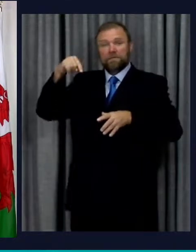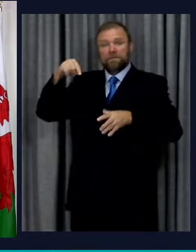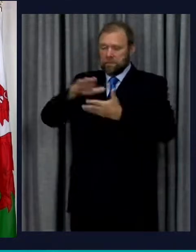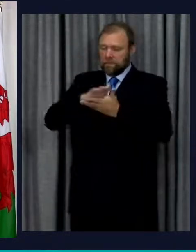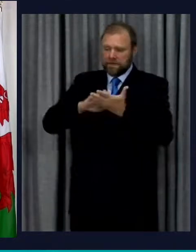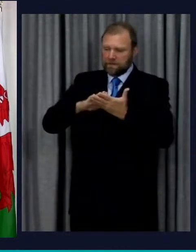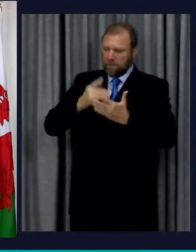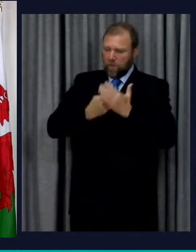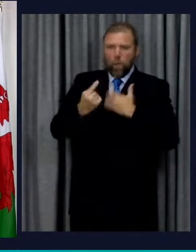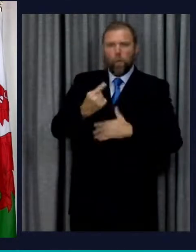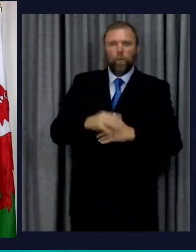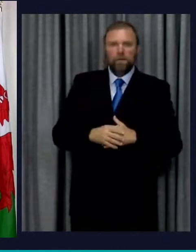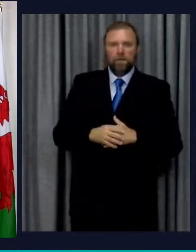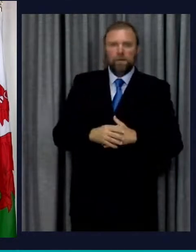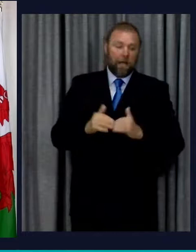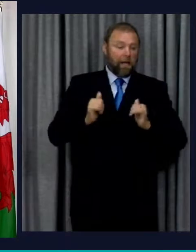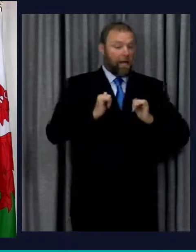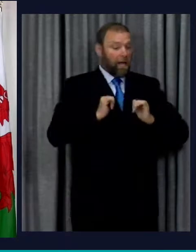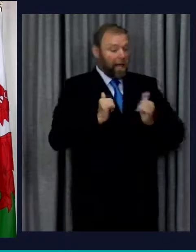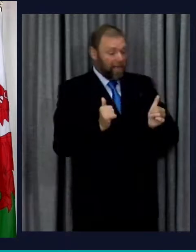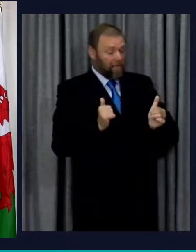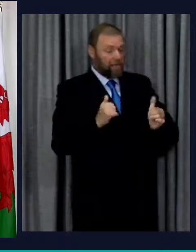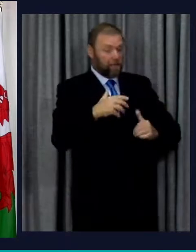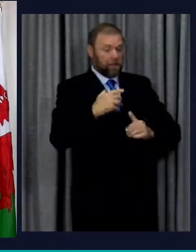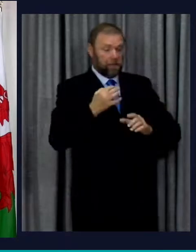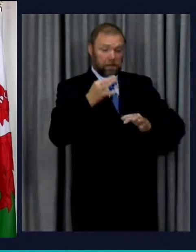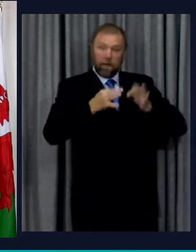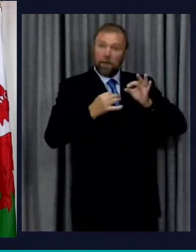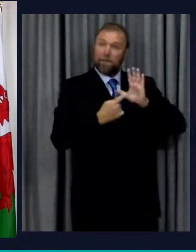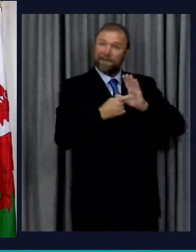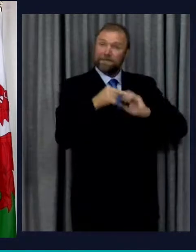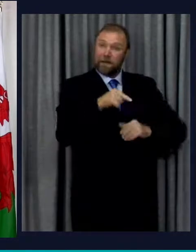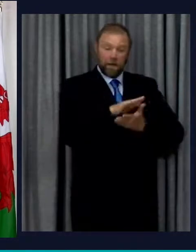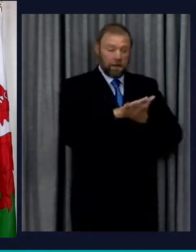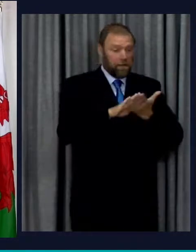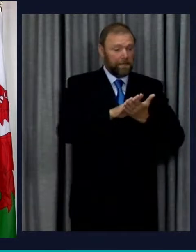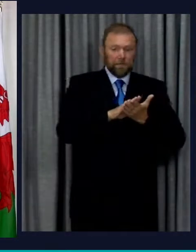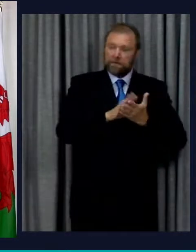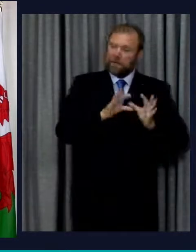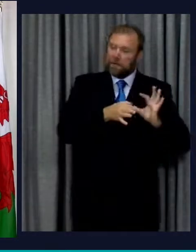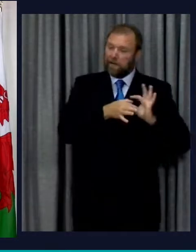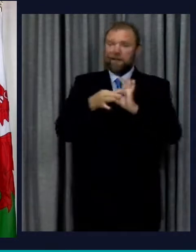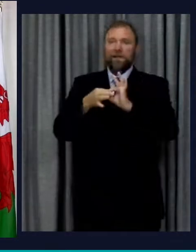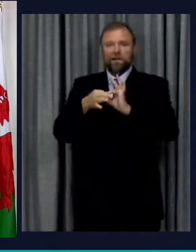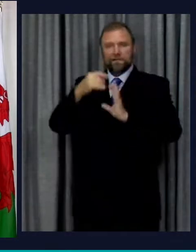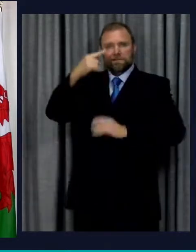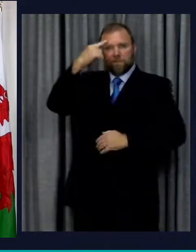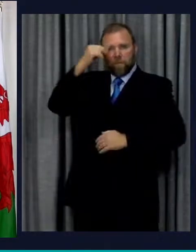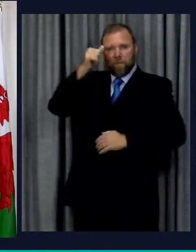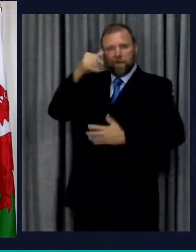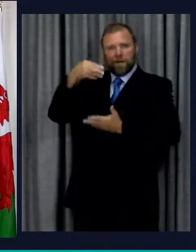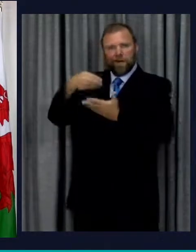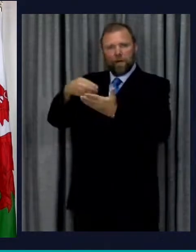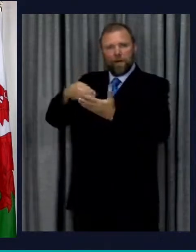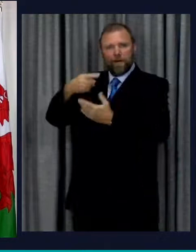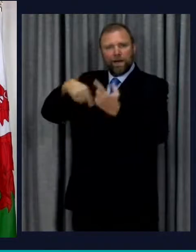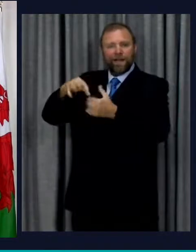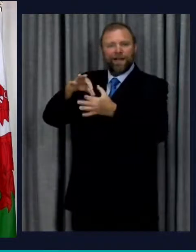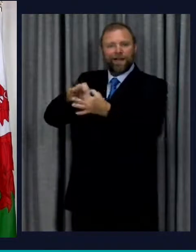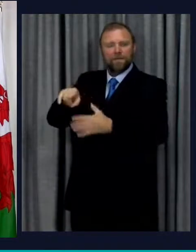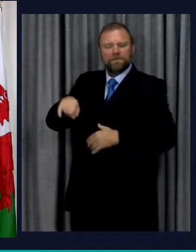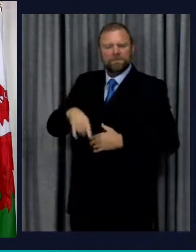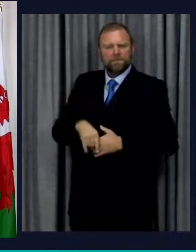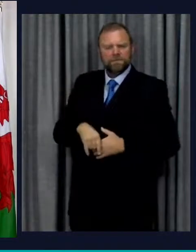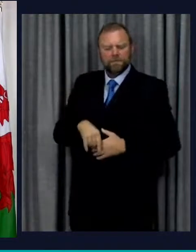never forgot that the economic future and well-being of the country matters hugely to our healthcare system. Because actually, when you